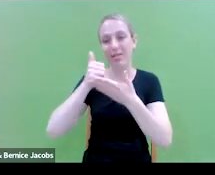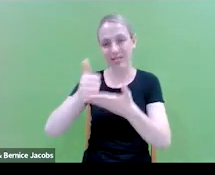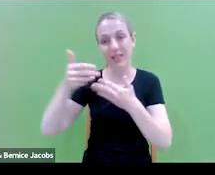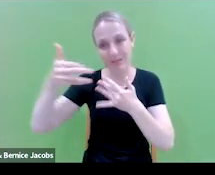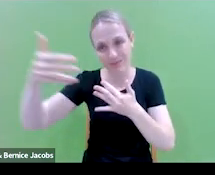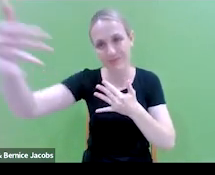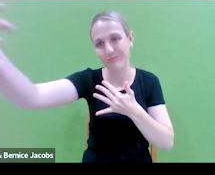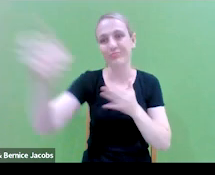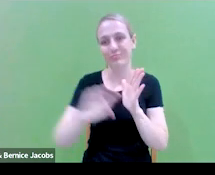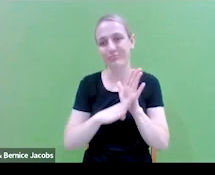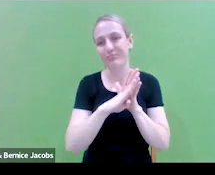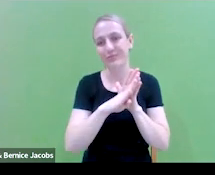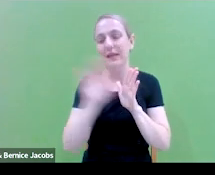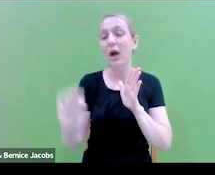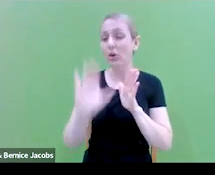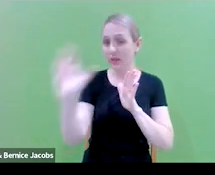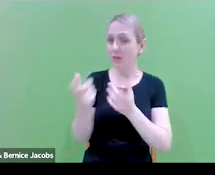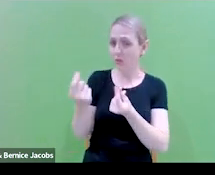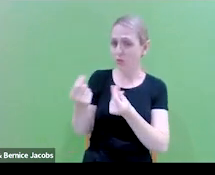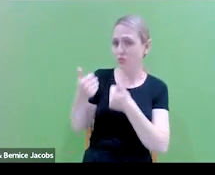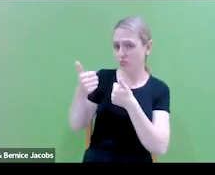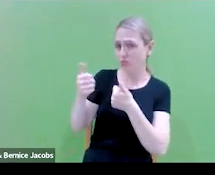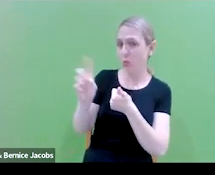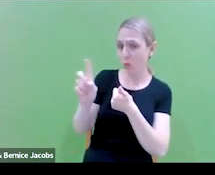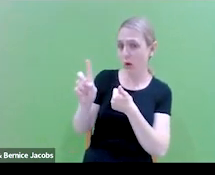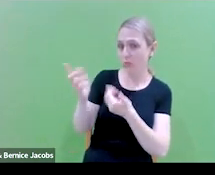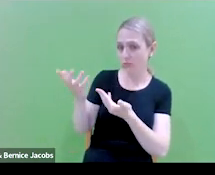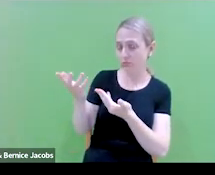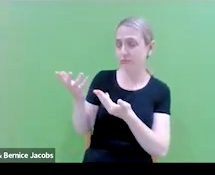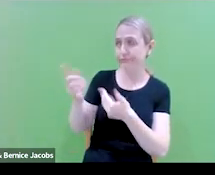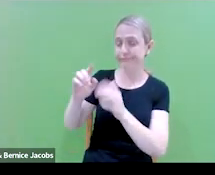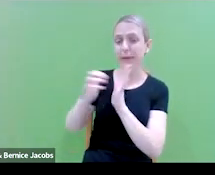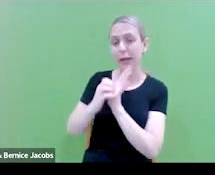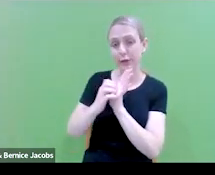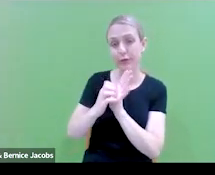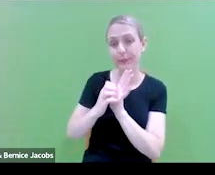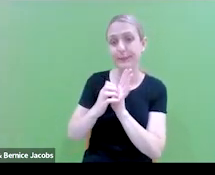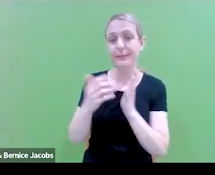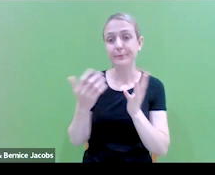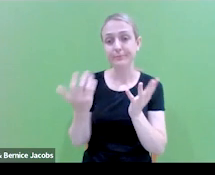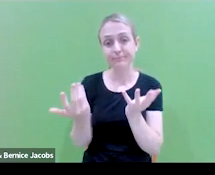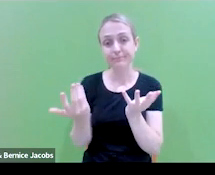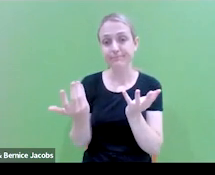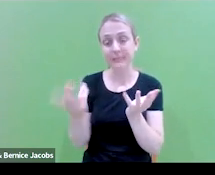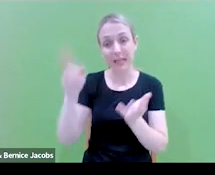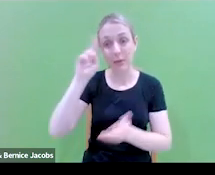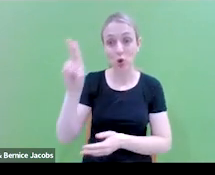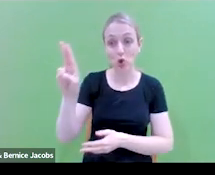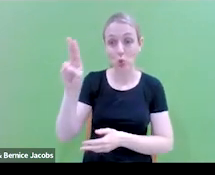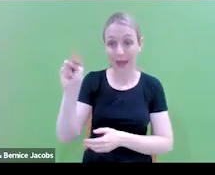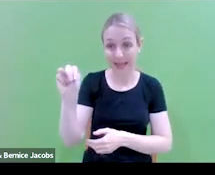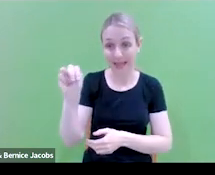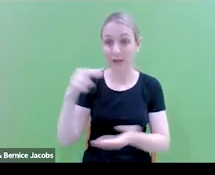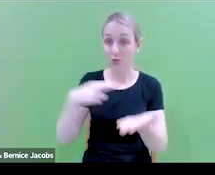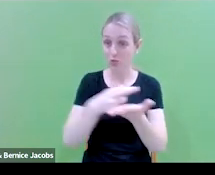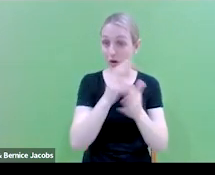So what South Africa is doing right is we have, so I'd mentioned we'd signed the United Nations Convention on the Rights of Persons